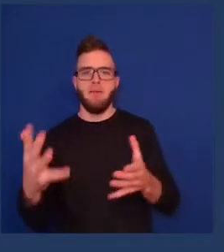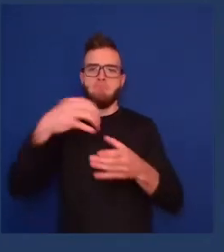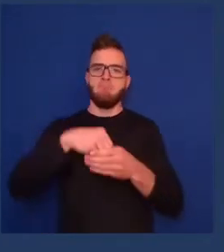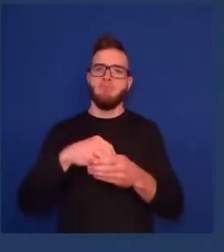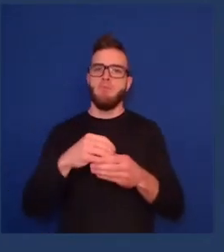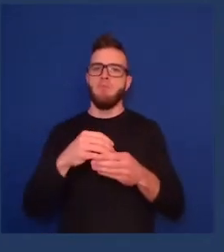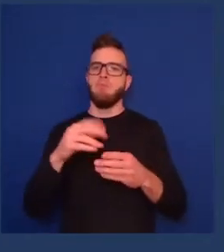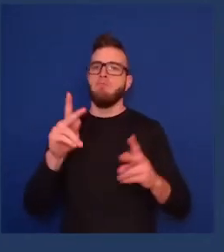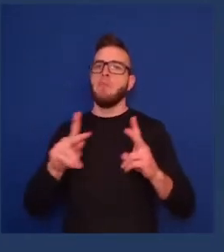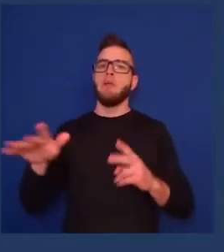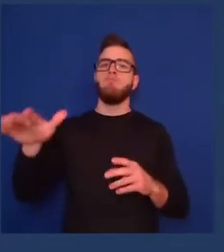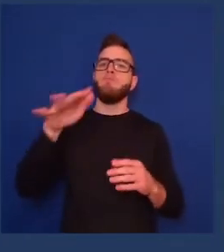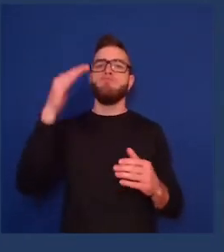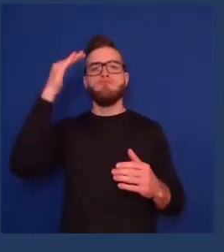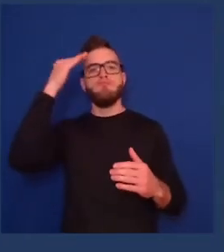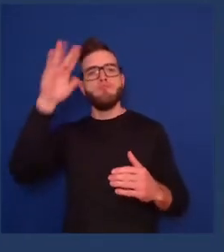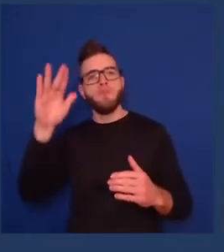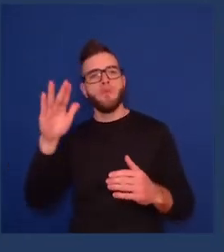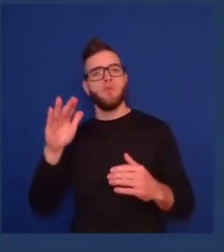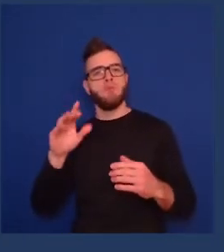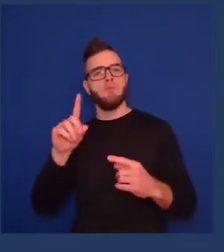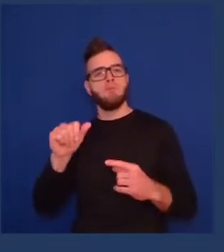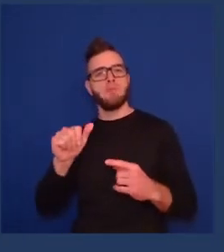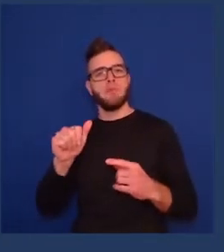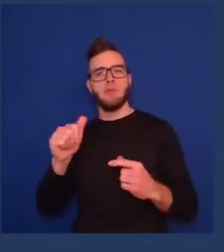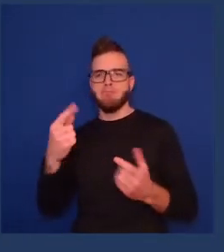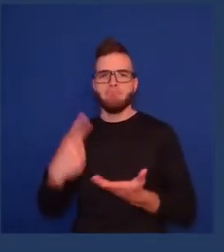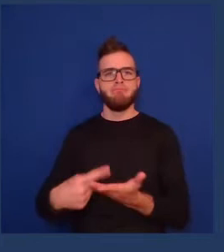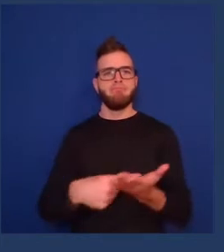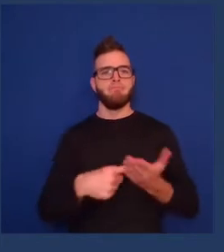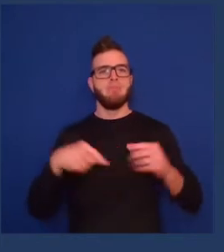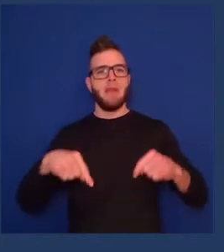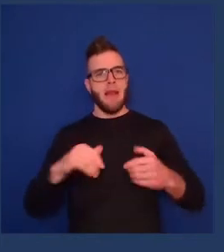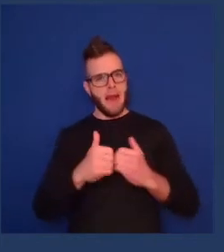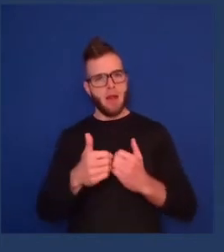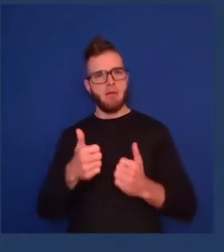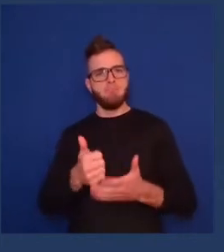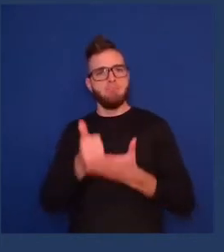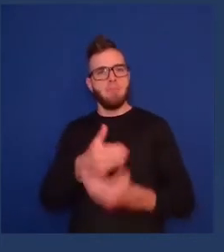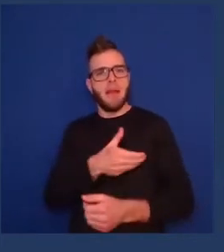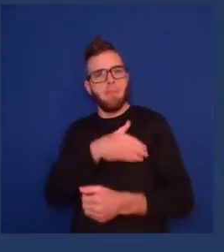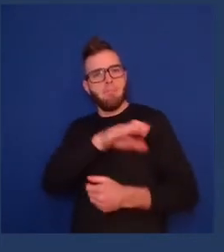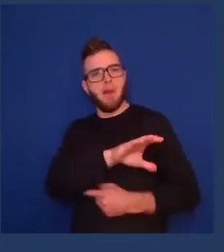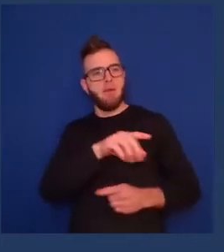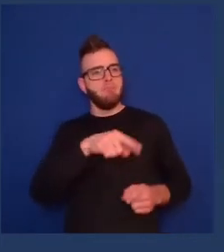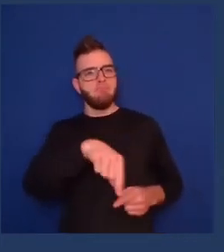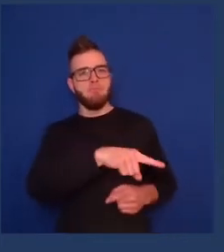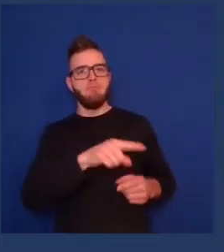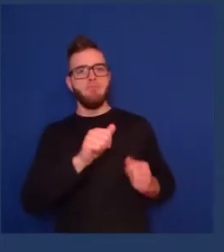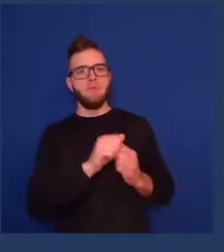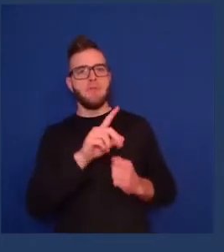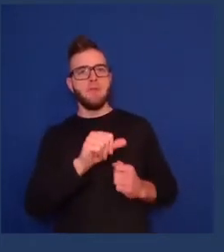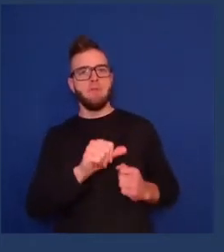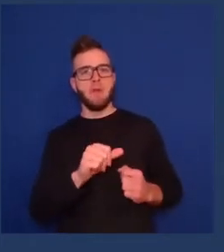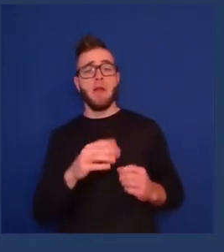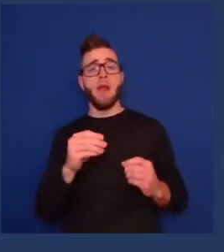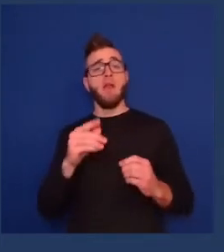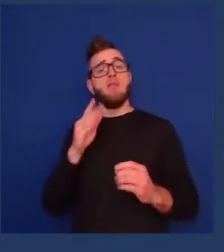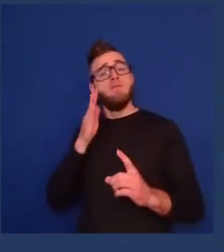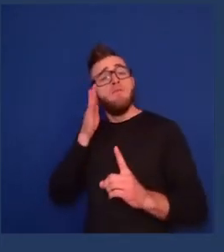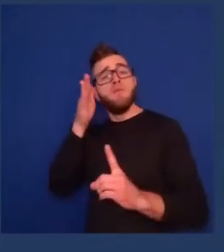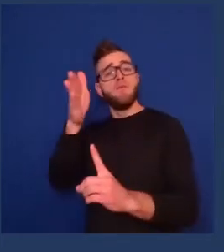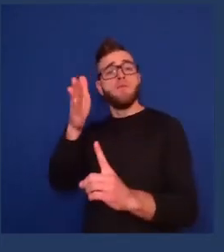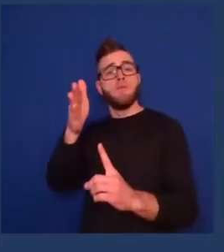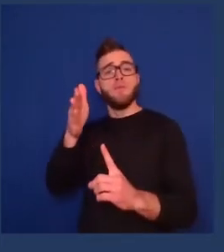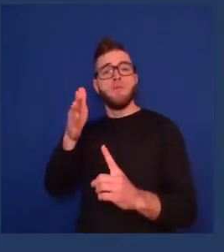how we empower people with disabilities. And in the long run, to get to the kind of large-scale systemic